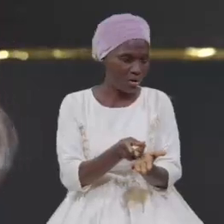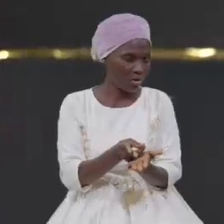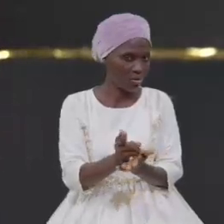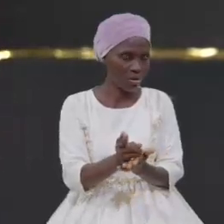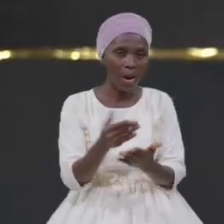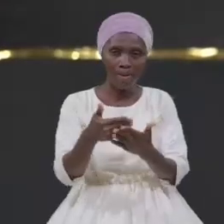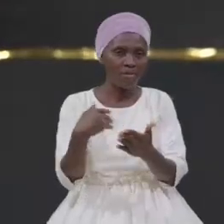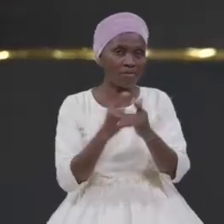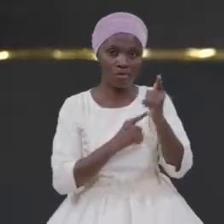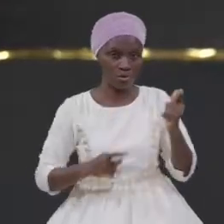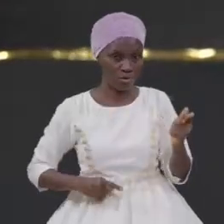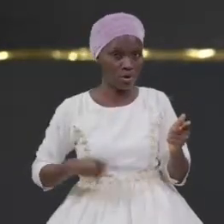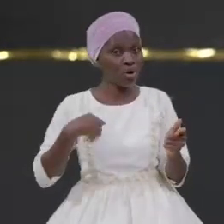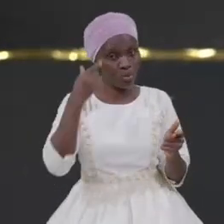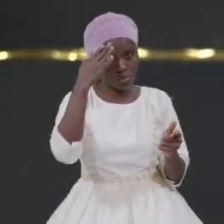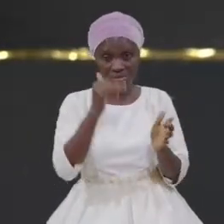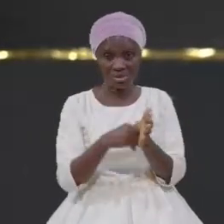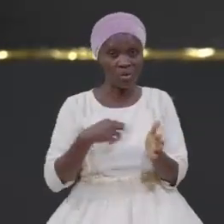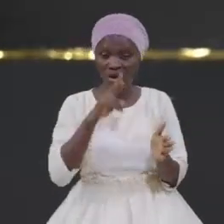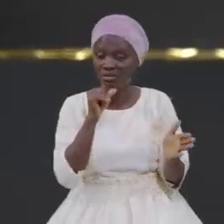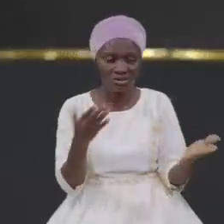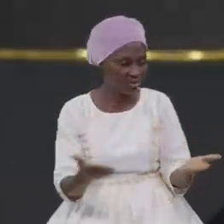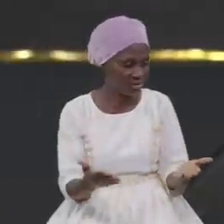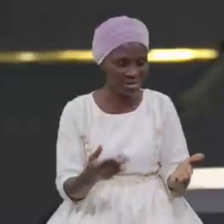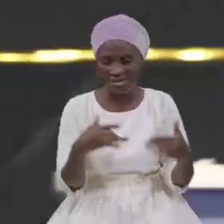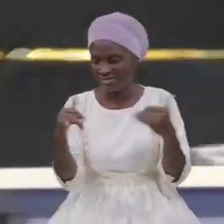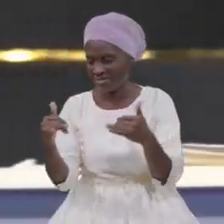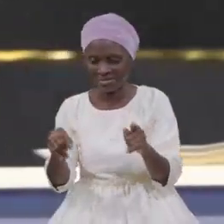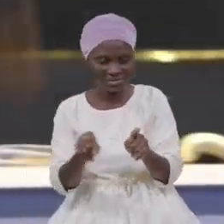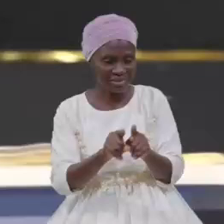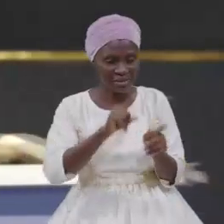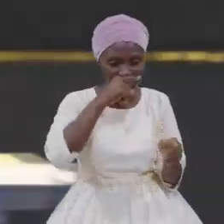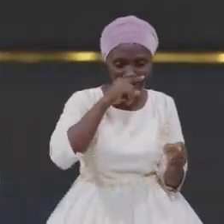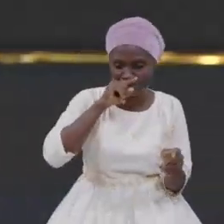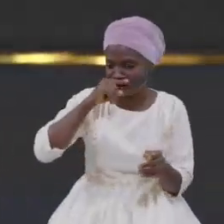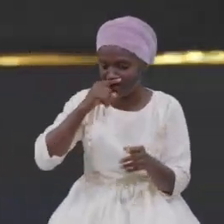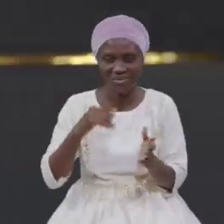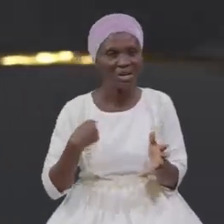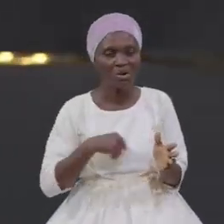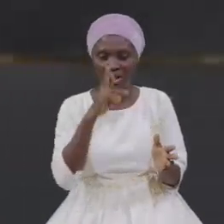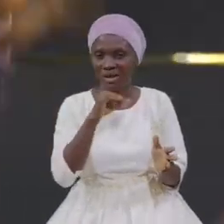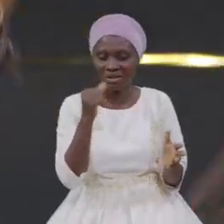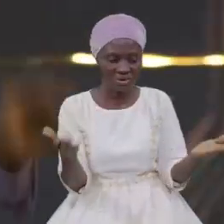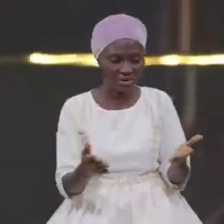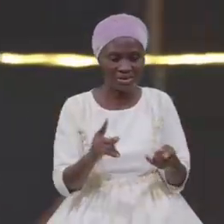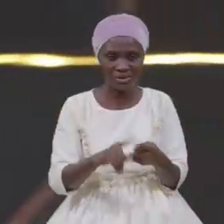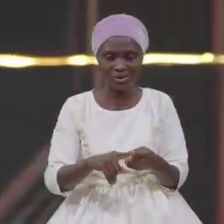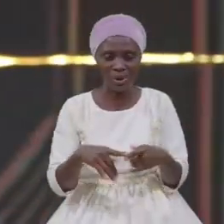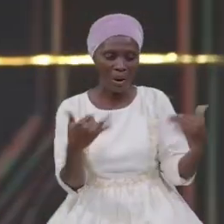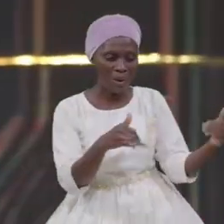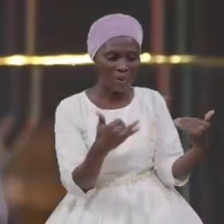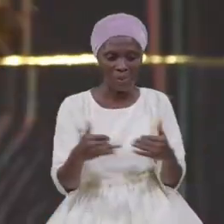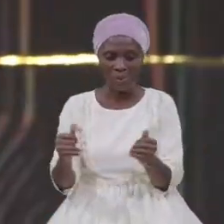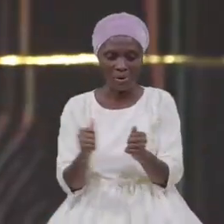play, we're not here for a game, we're not here to gamble our life, our time, our